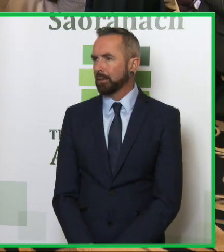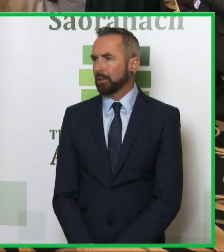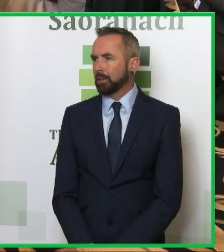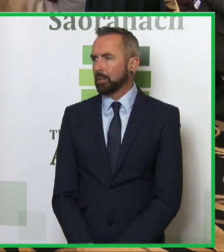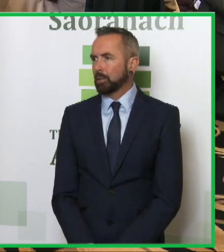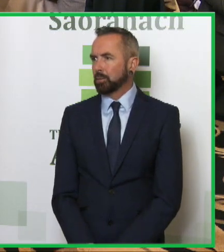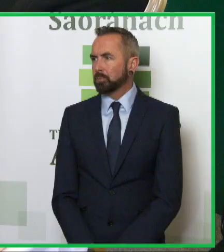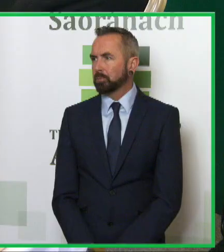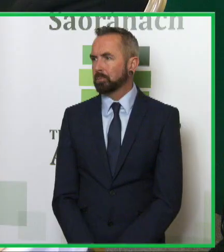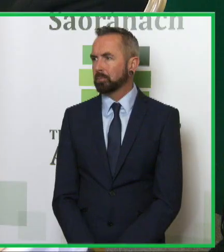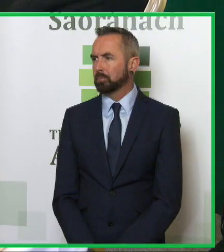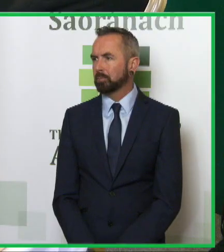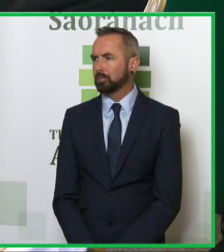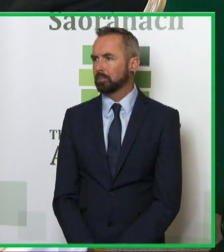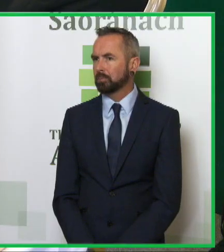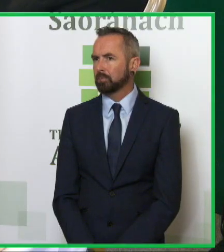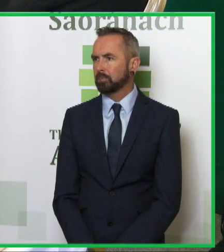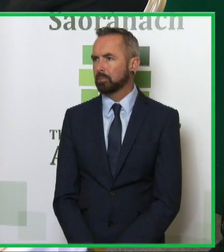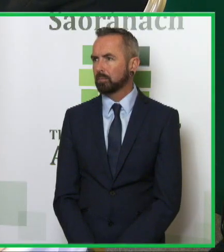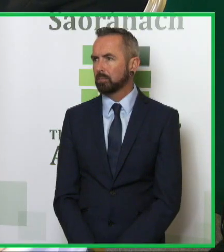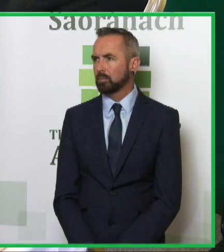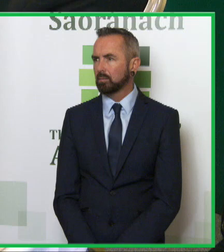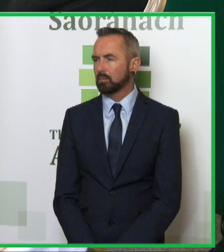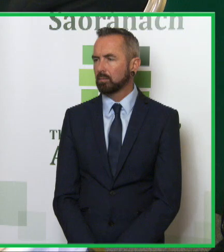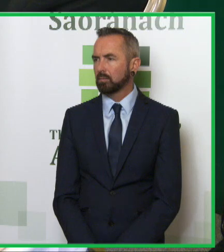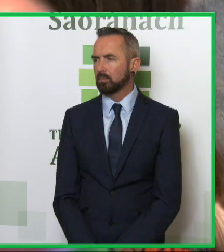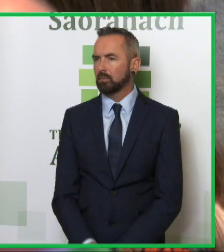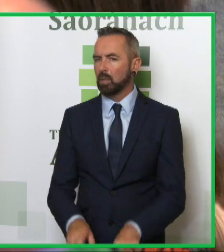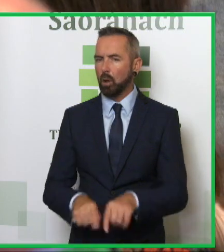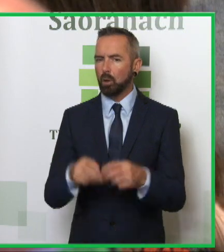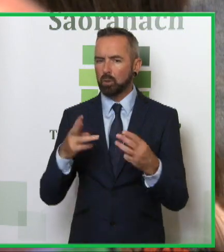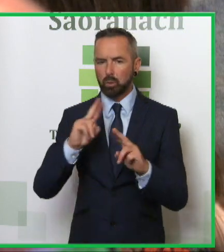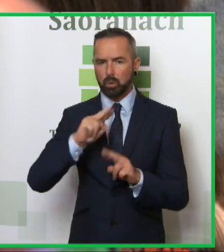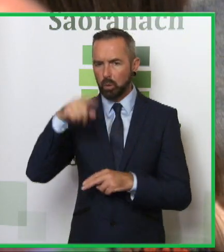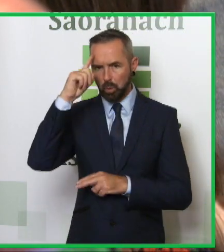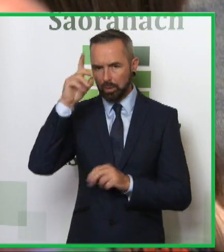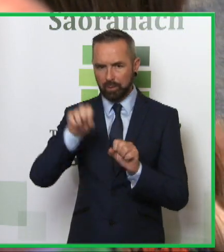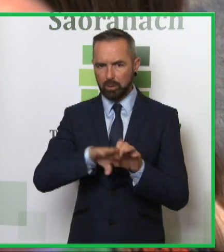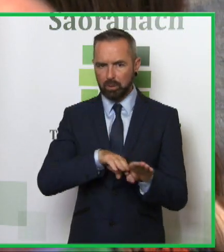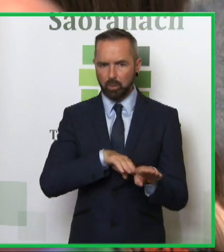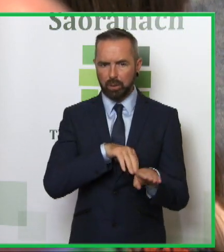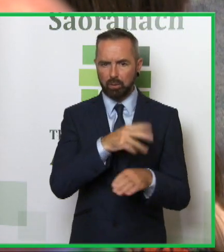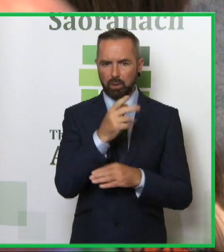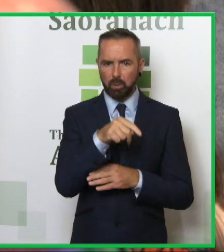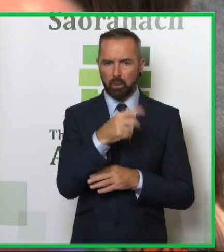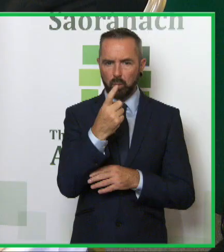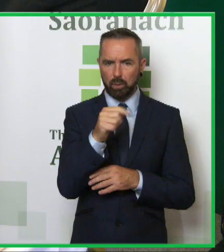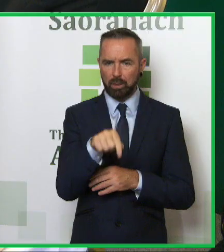And so, Zin, can I clarify, you want to understand the difference between 3.1 and 3.2?